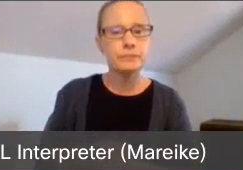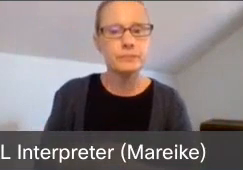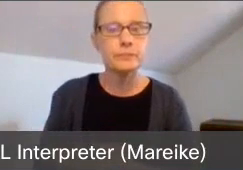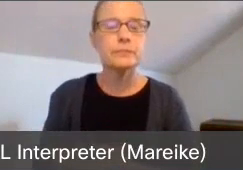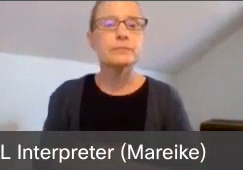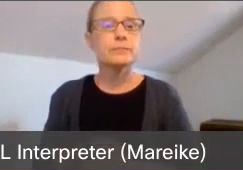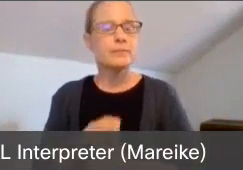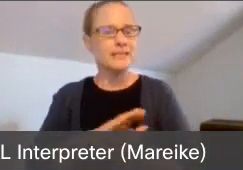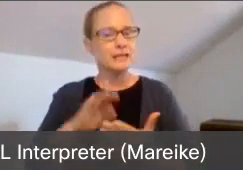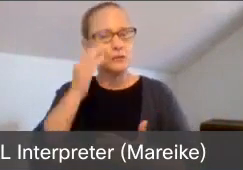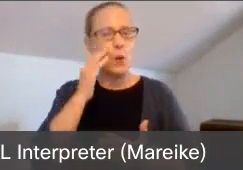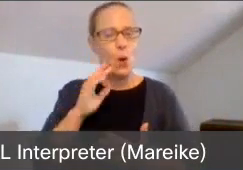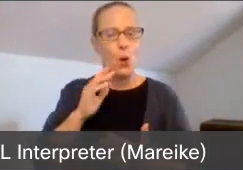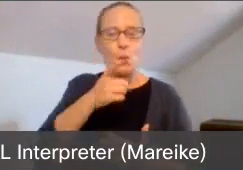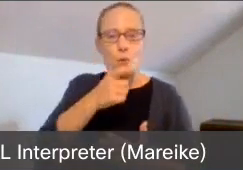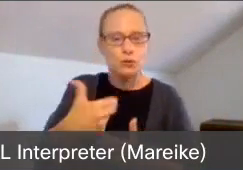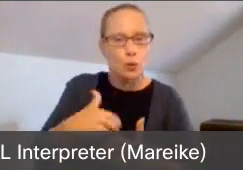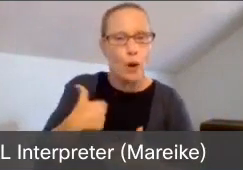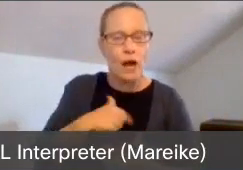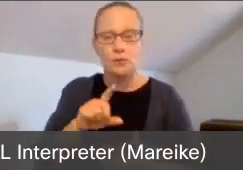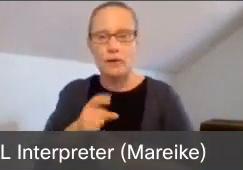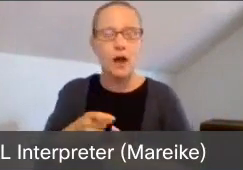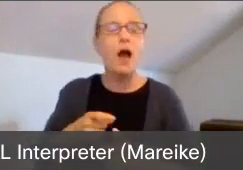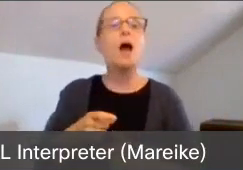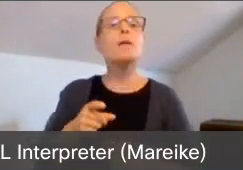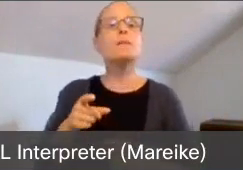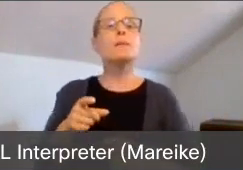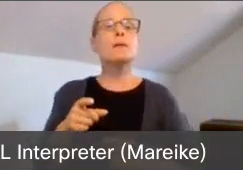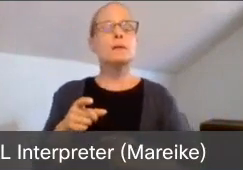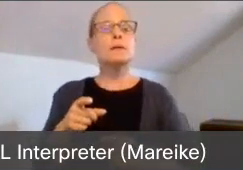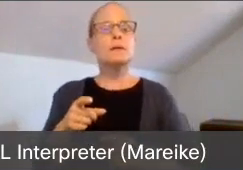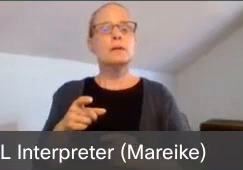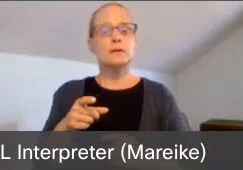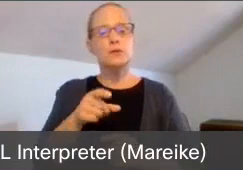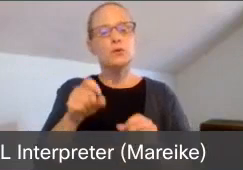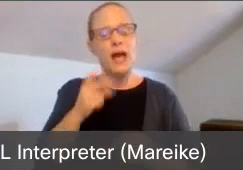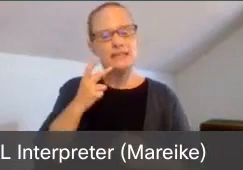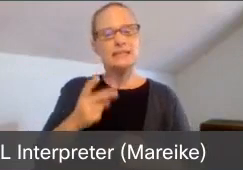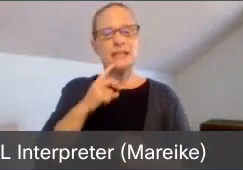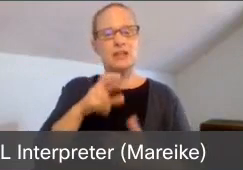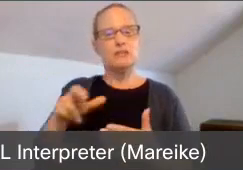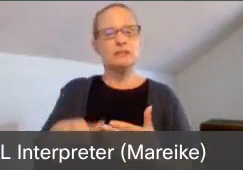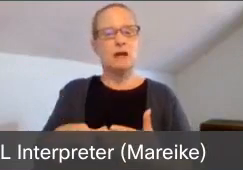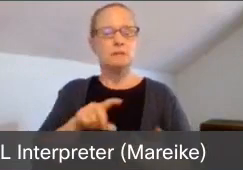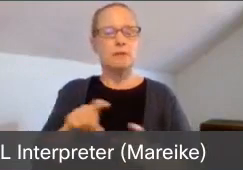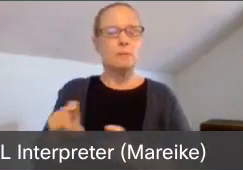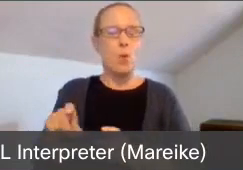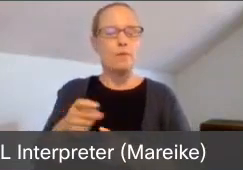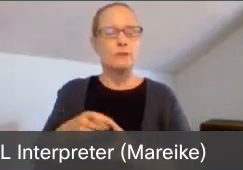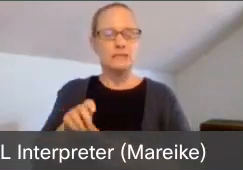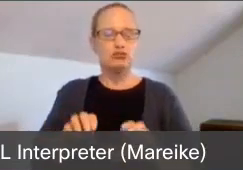is from. And as you can see in the chat box, you can see the results of the poll. It looks like we